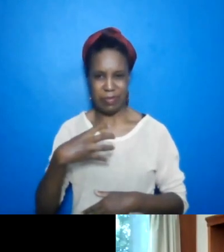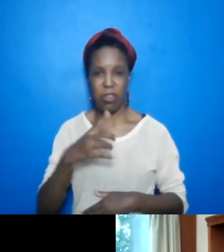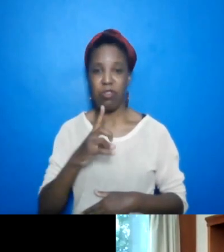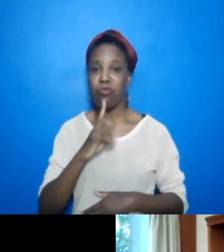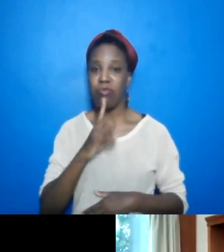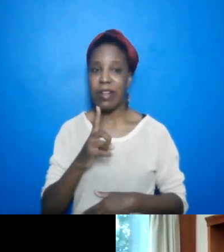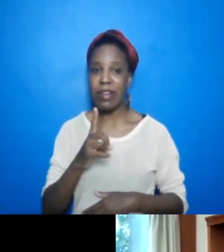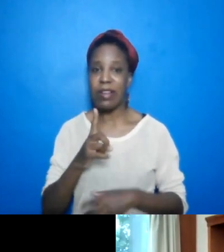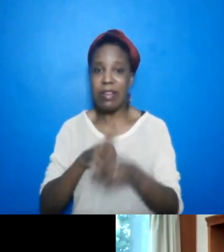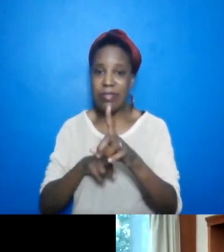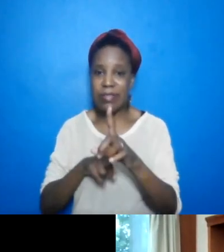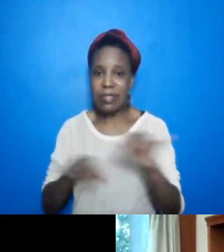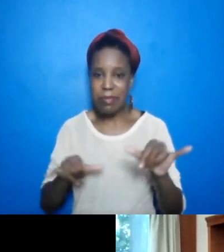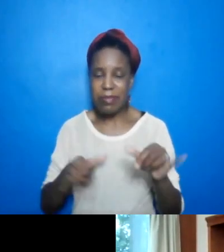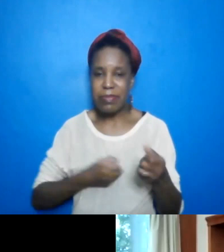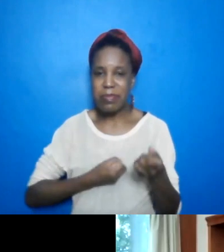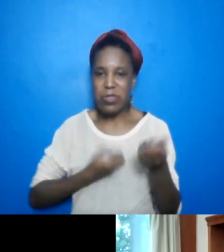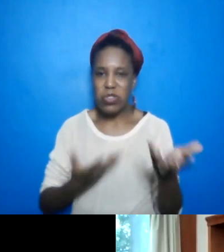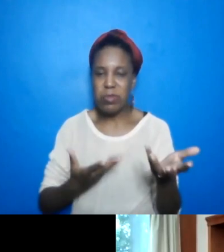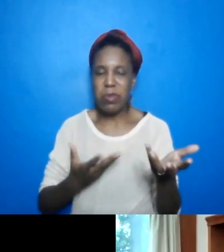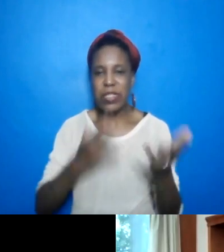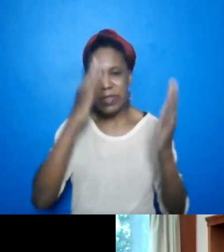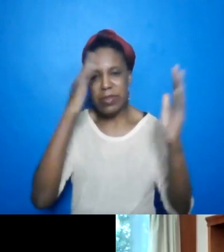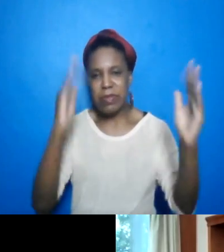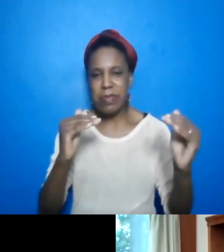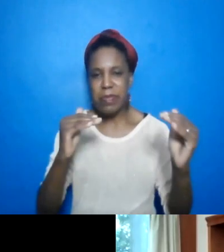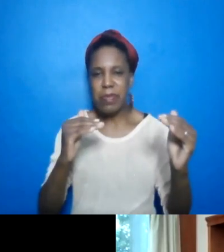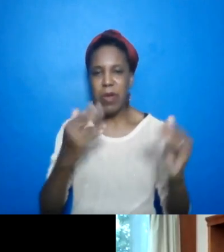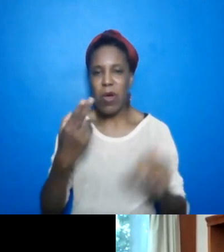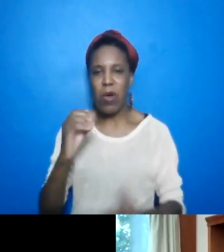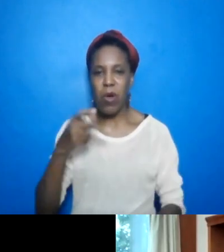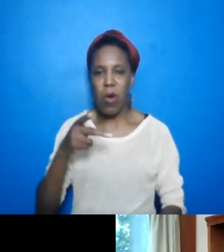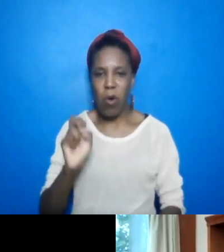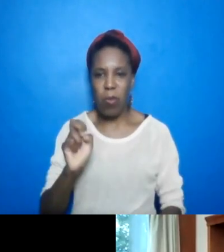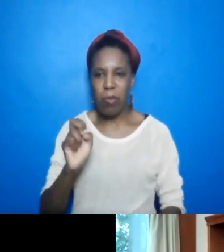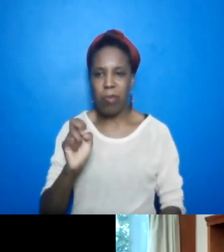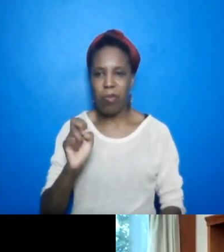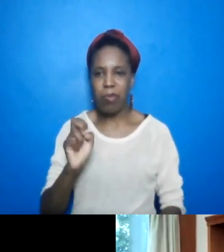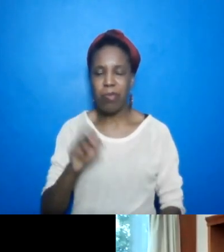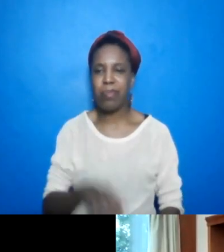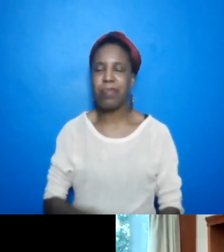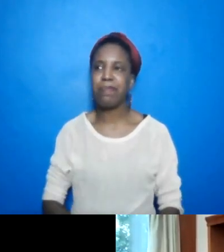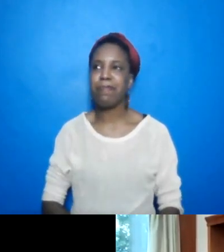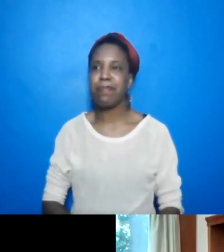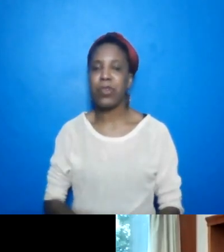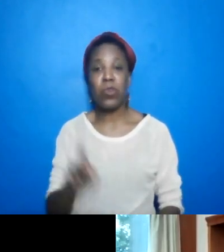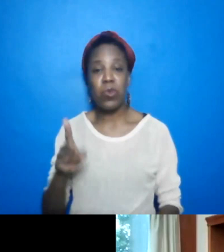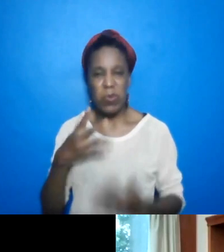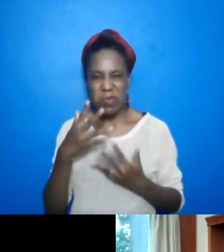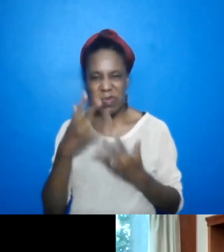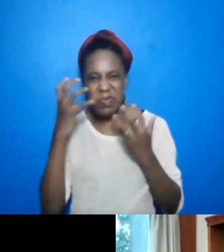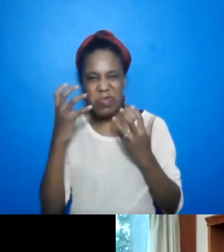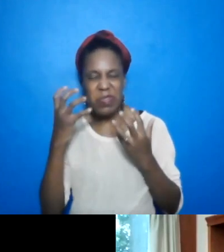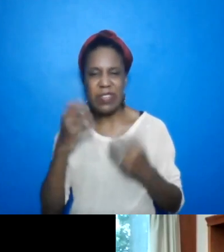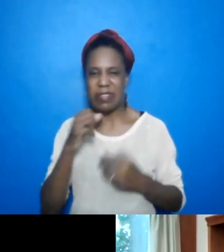Mhm. You only get angry or dissatisfied because you believe that something could be